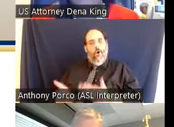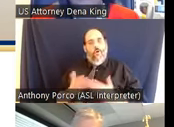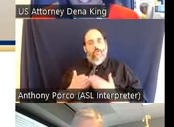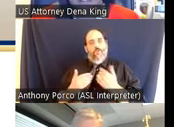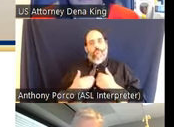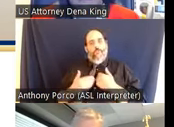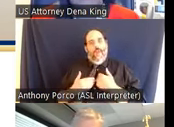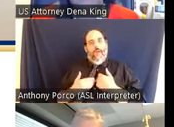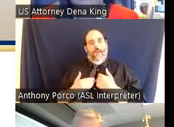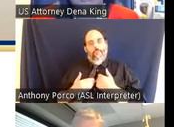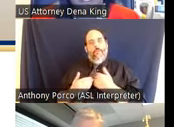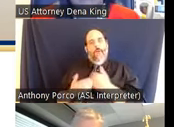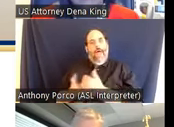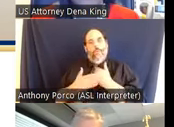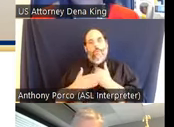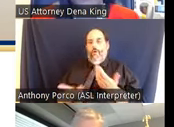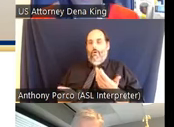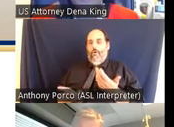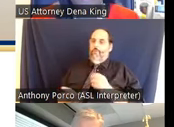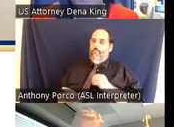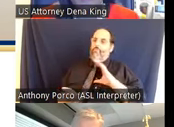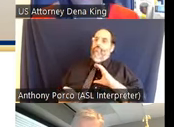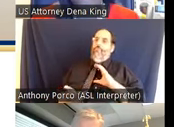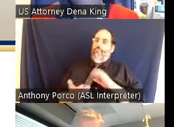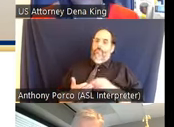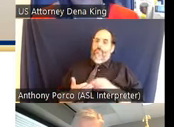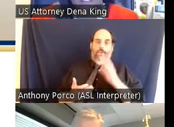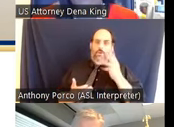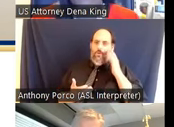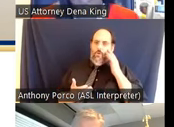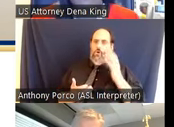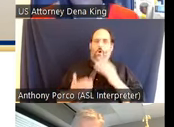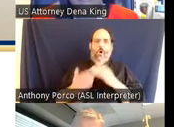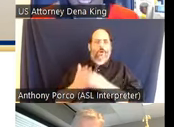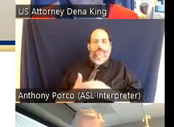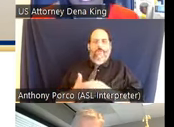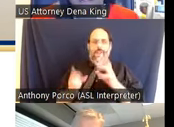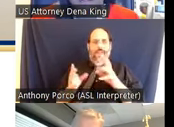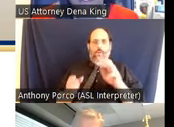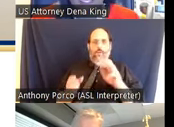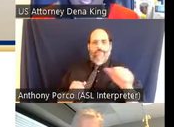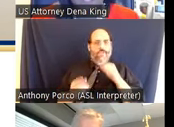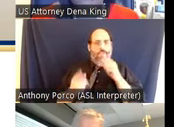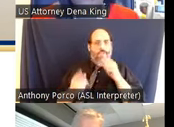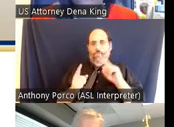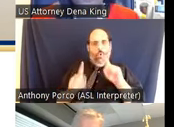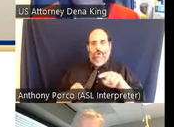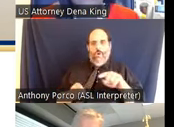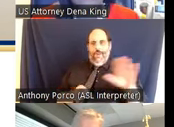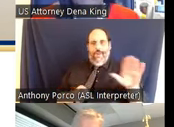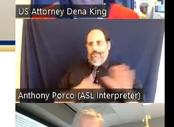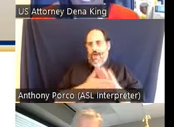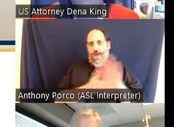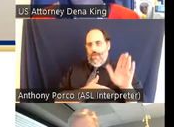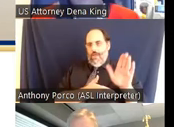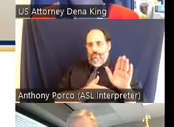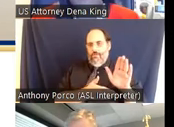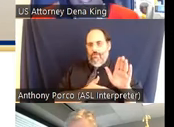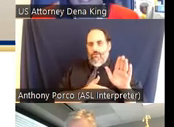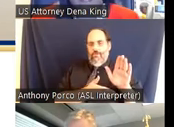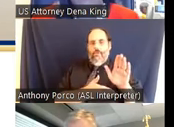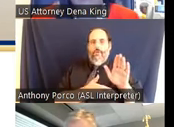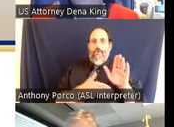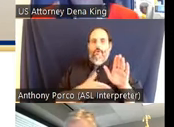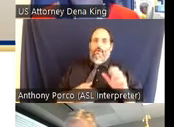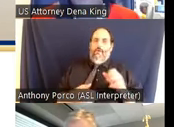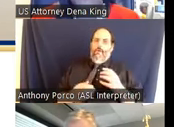a helping hand. He said he was aware of unreported hate crimes on campus and was so inspired by the